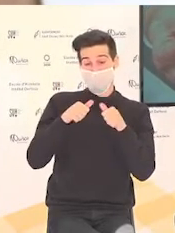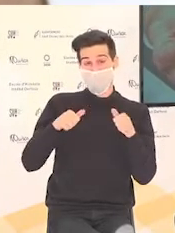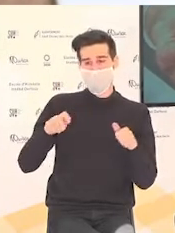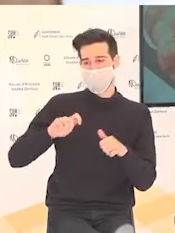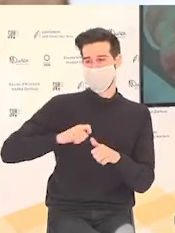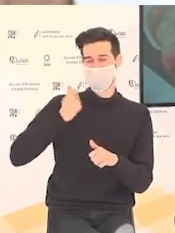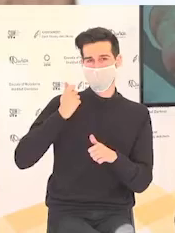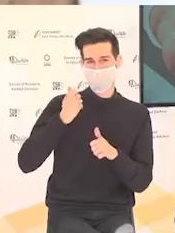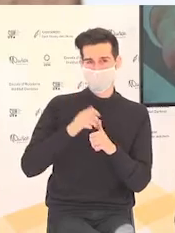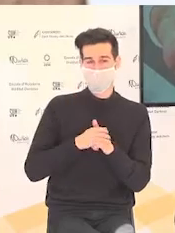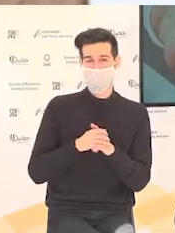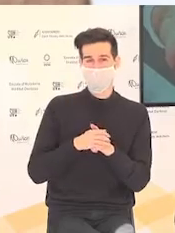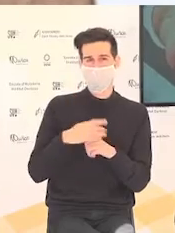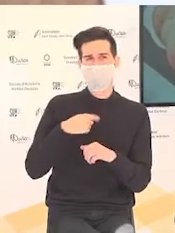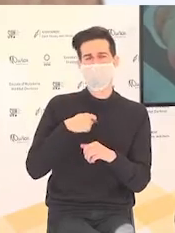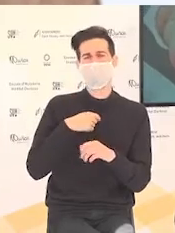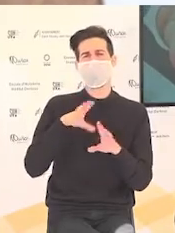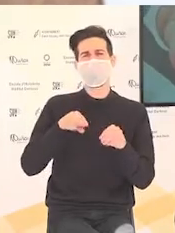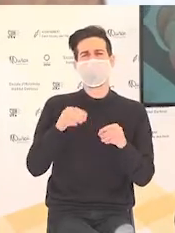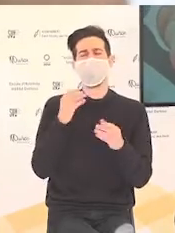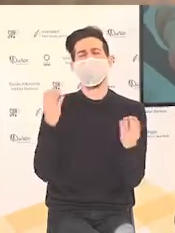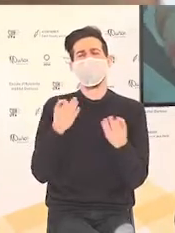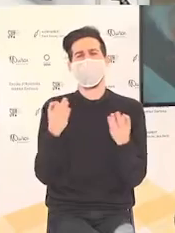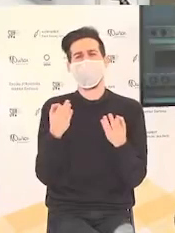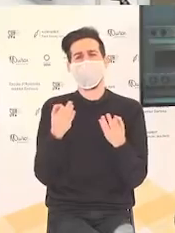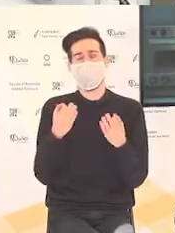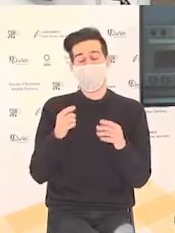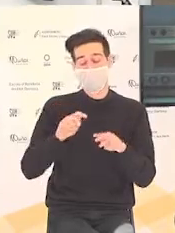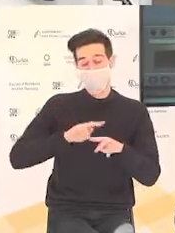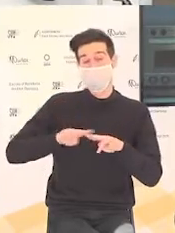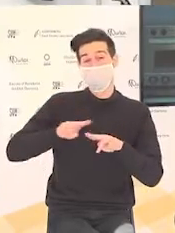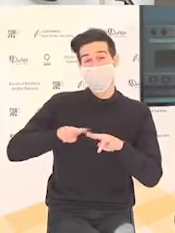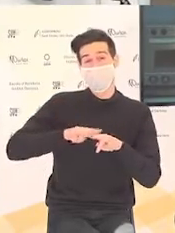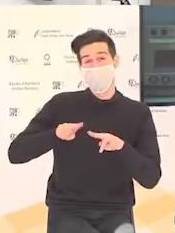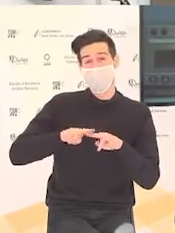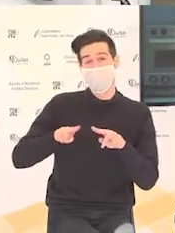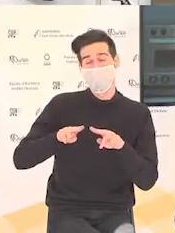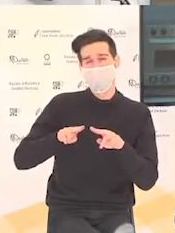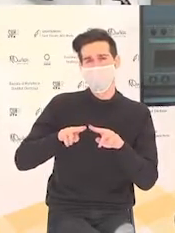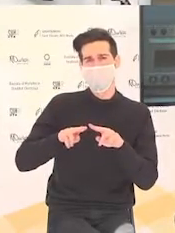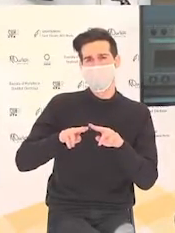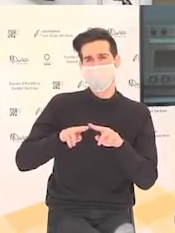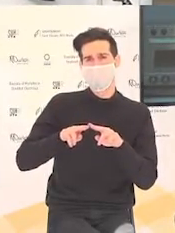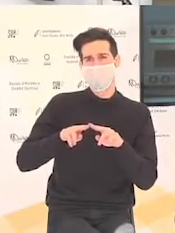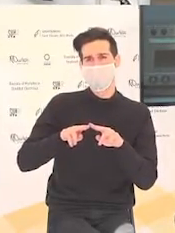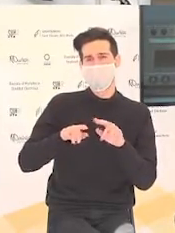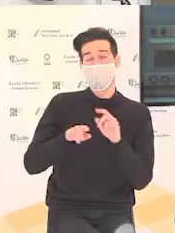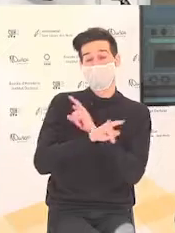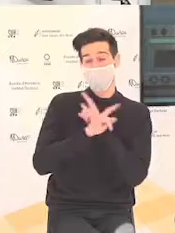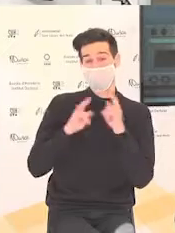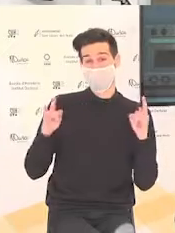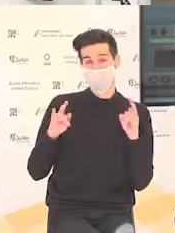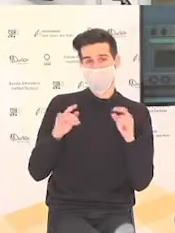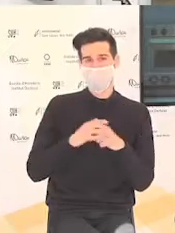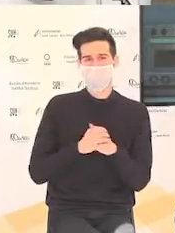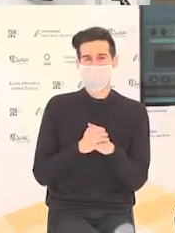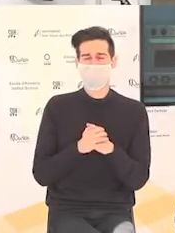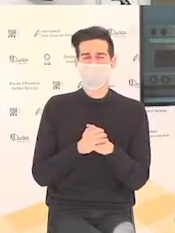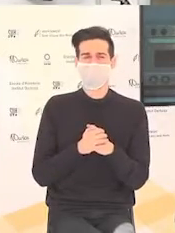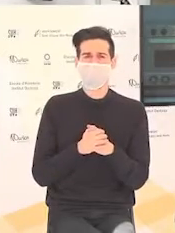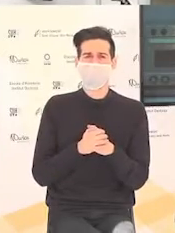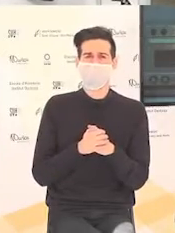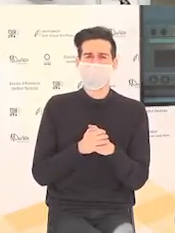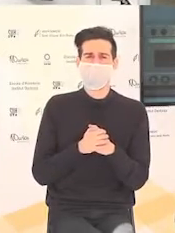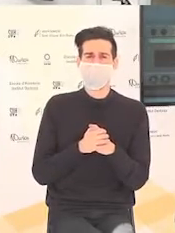un pelador de verduras. And all I've done is I've just made the shavings with a vegetable peeler. I did this yesterday.